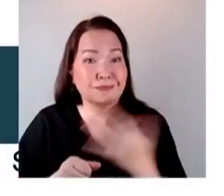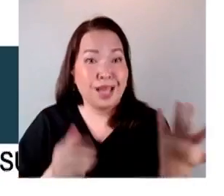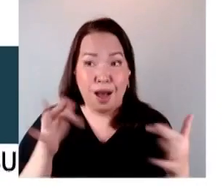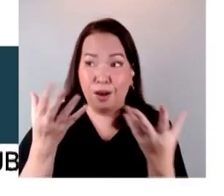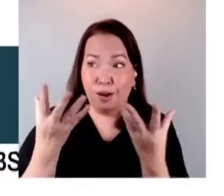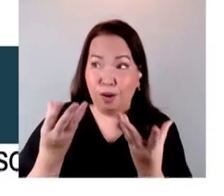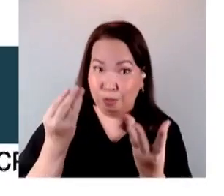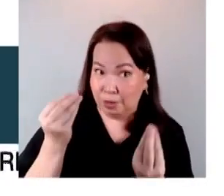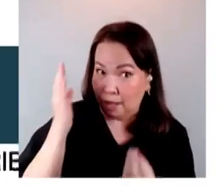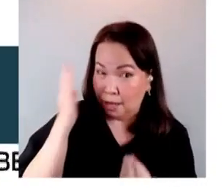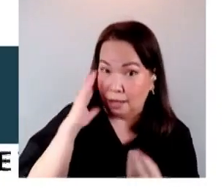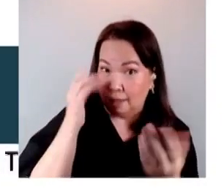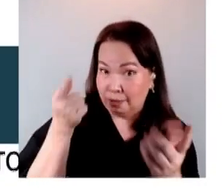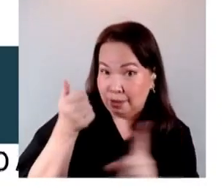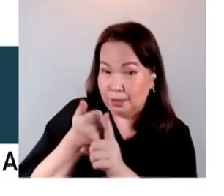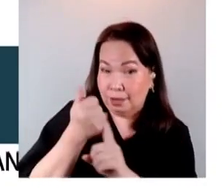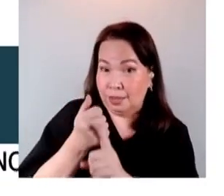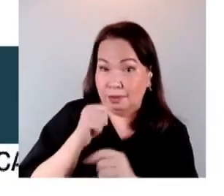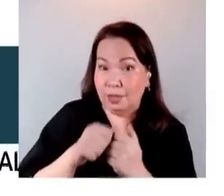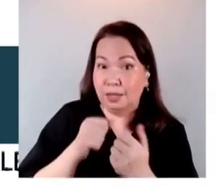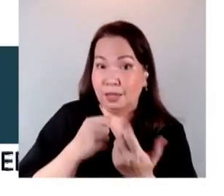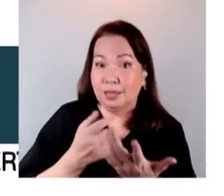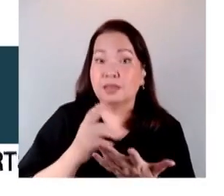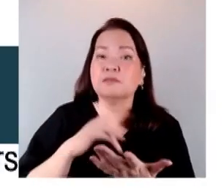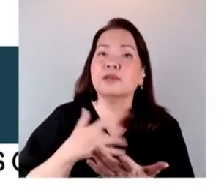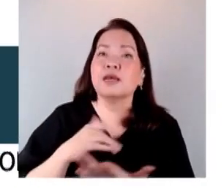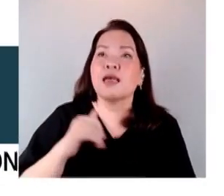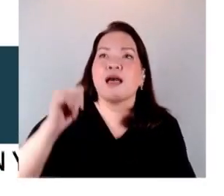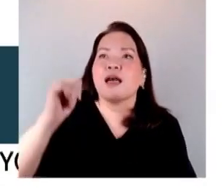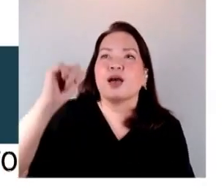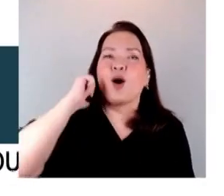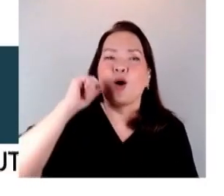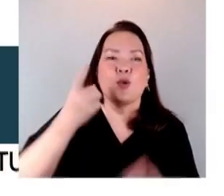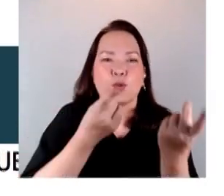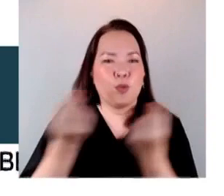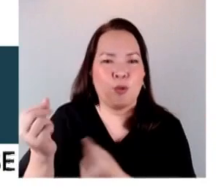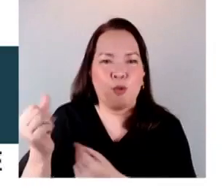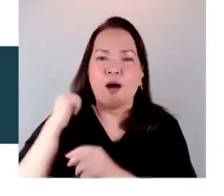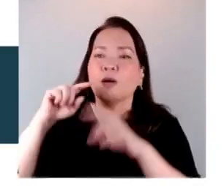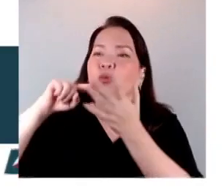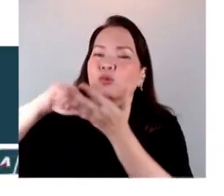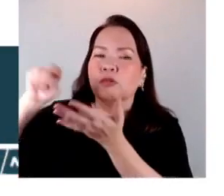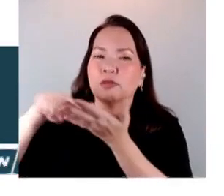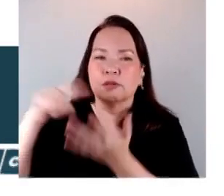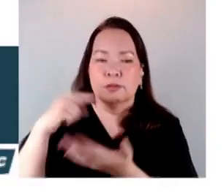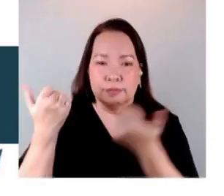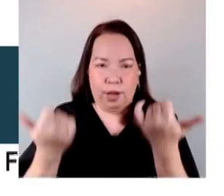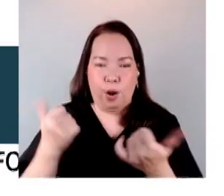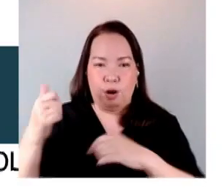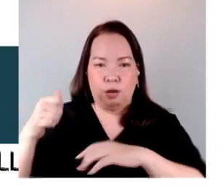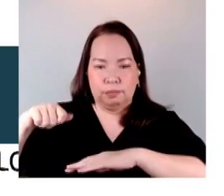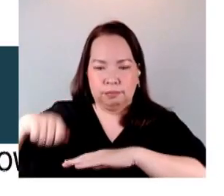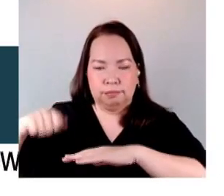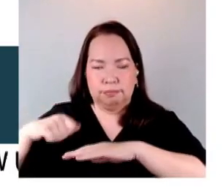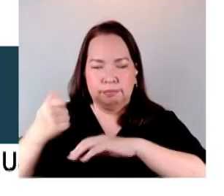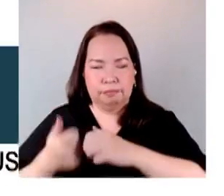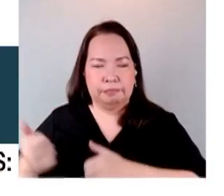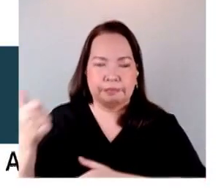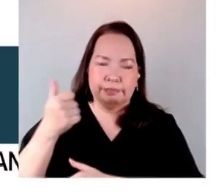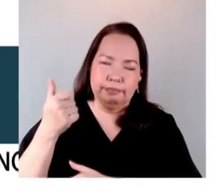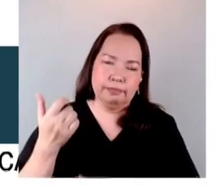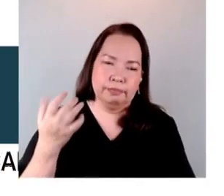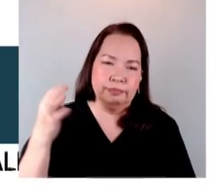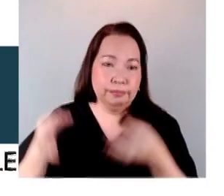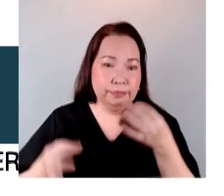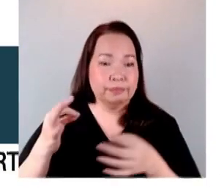dwindling if he does not want to look for them? Mm. So going back to the recovery of the Marcos ill-gotten wealth, I mean, here we are, we're